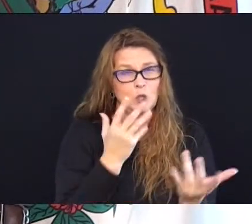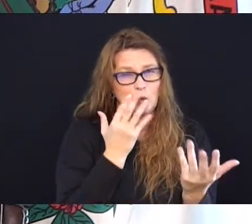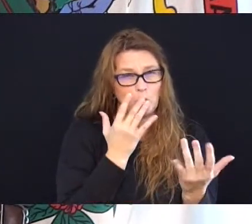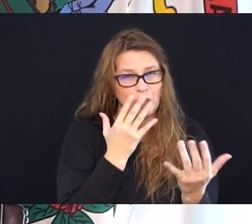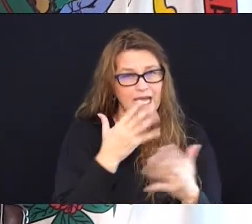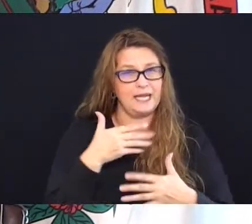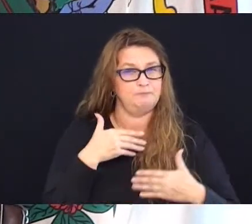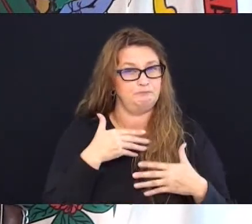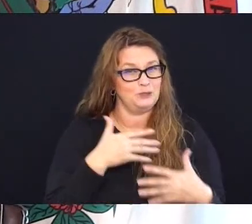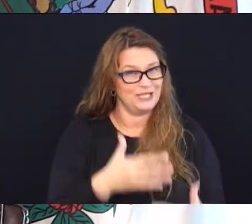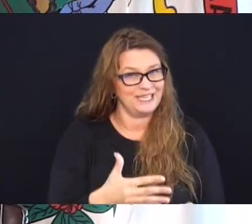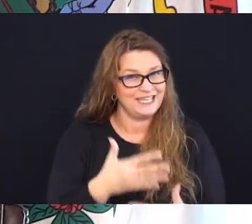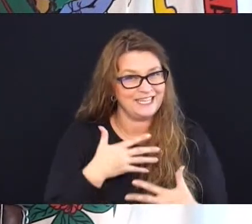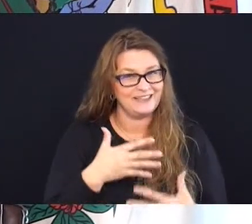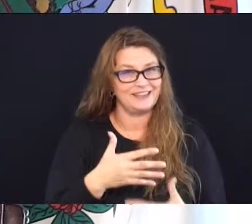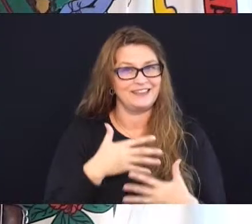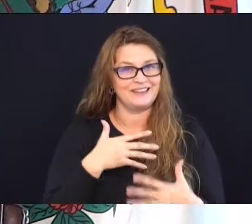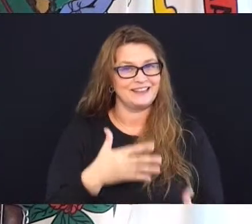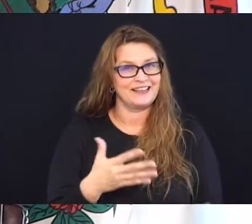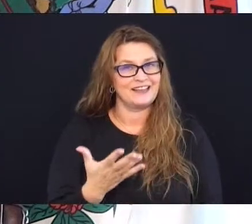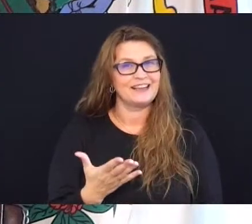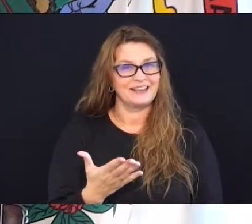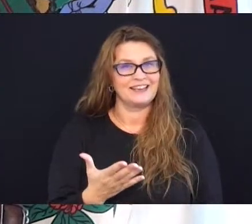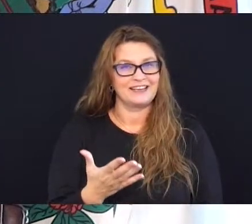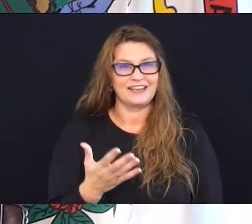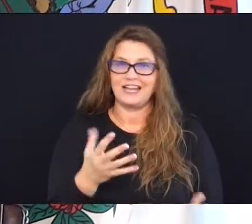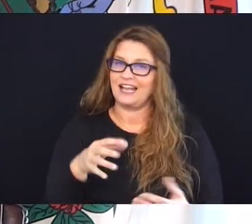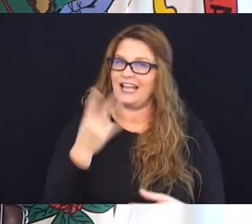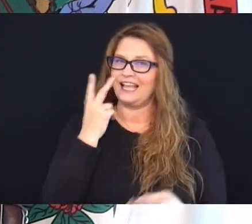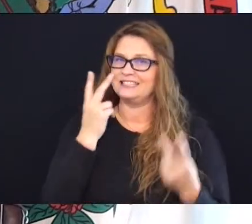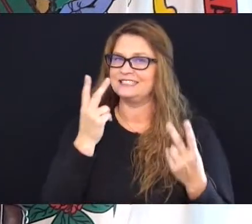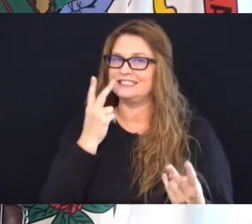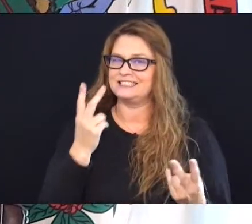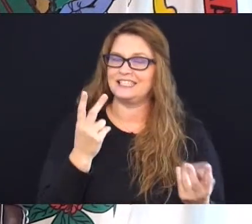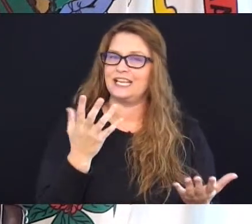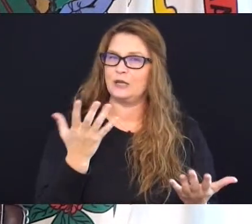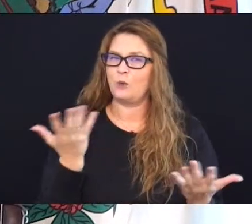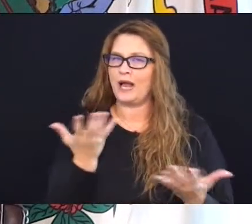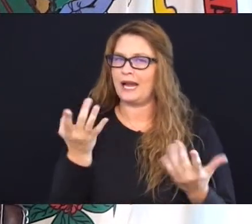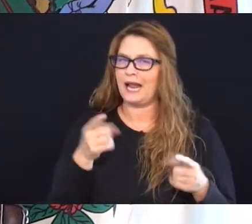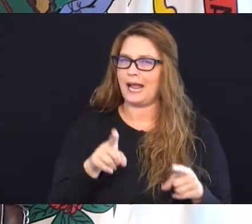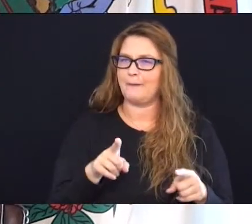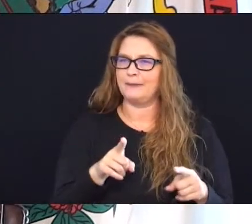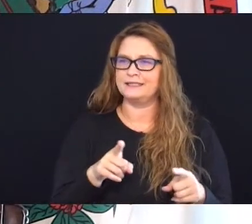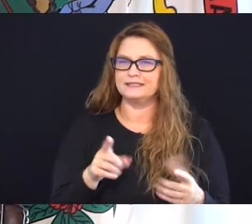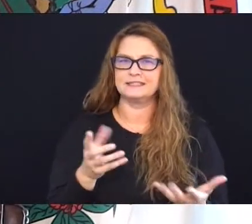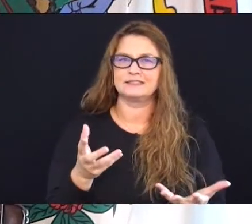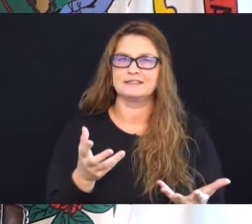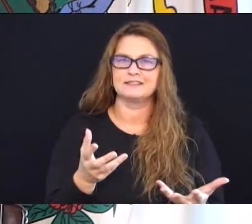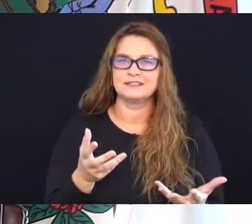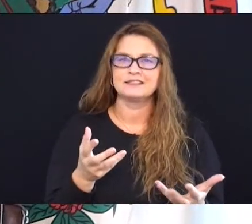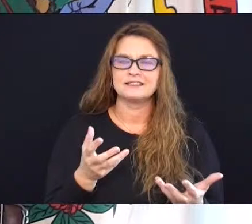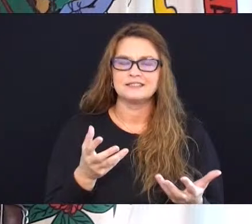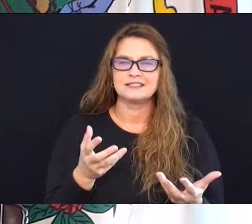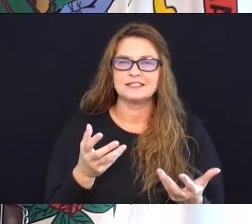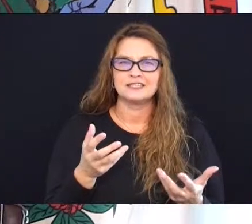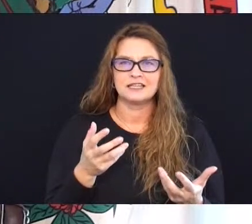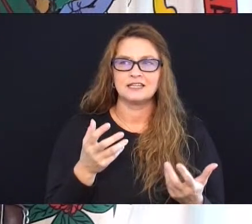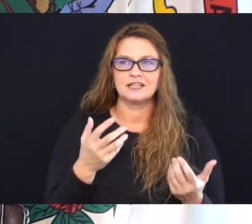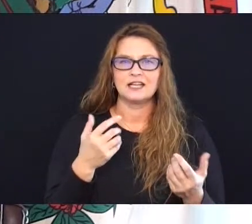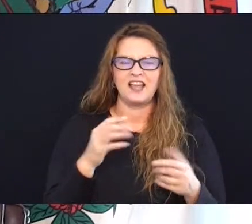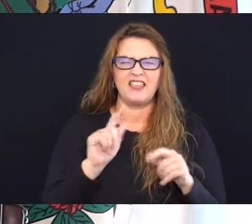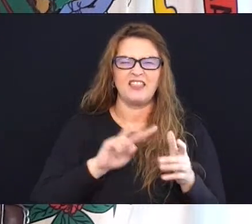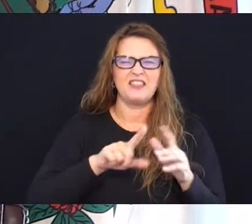breathe just a little bit and take a few laps where we're not running real hard, and then we'll